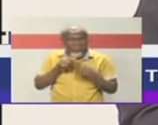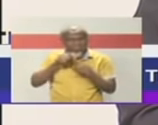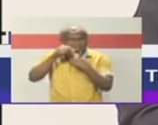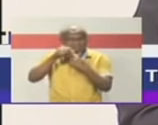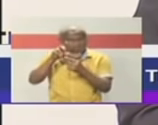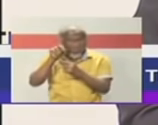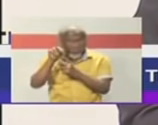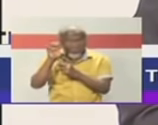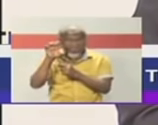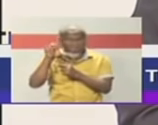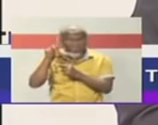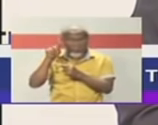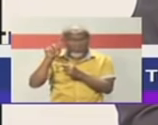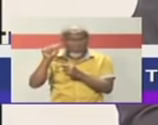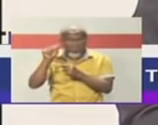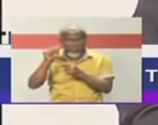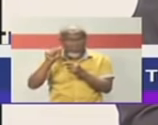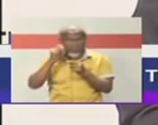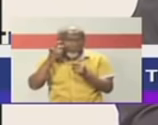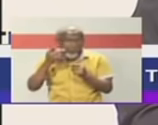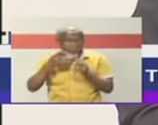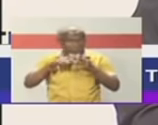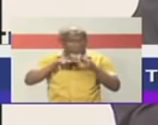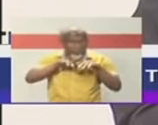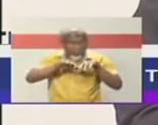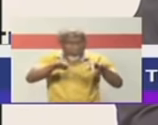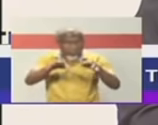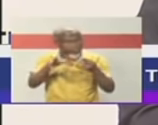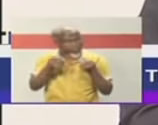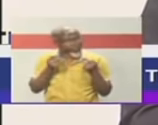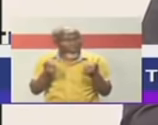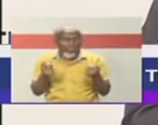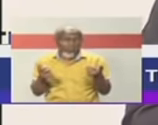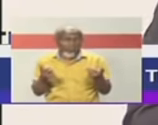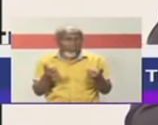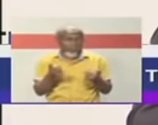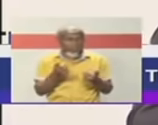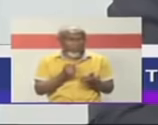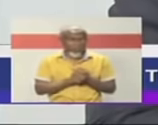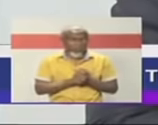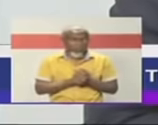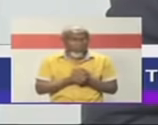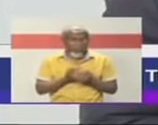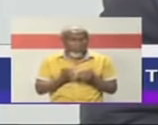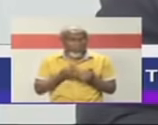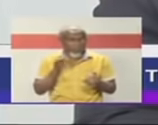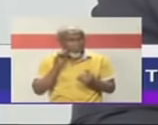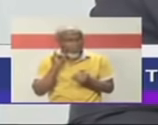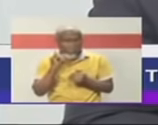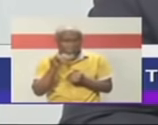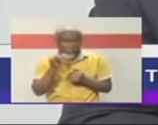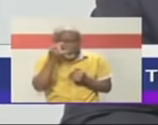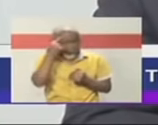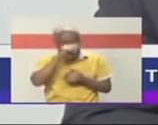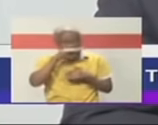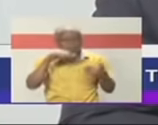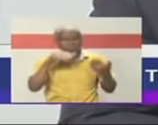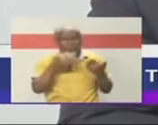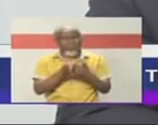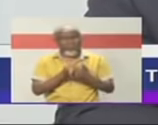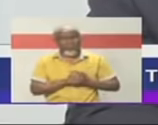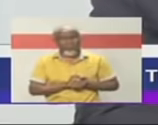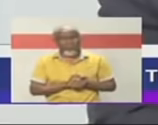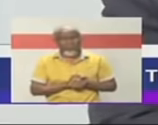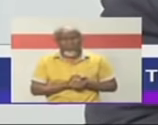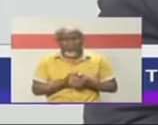and have very serious consequences. Okay, Al, that's my update for this morning. Thank you very much, Dr. Fraser. And as